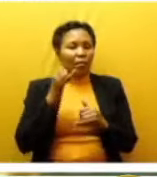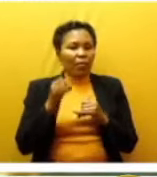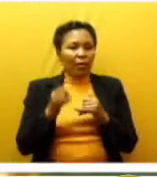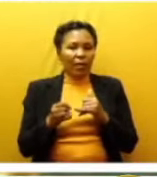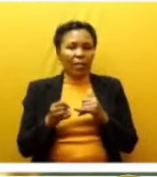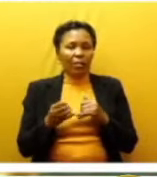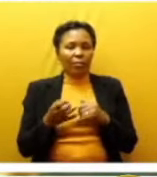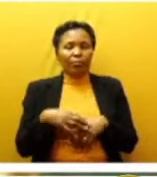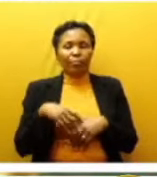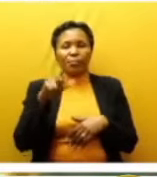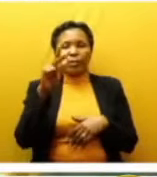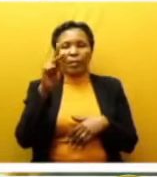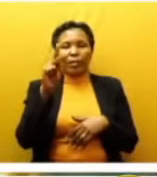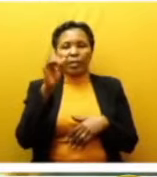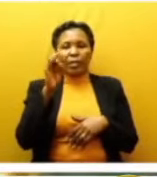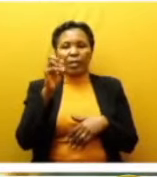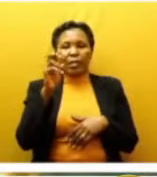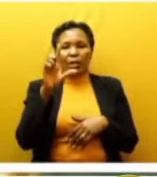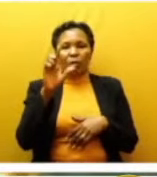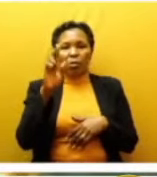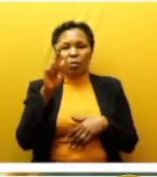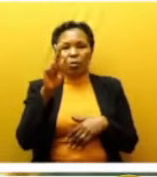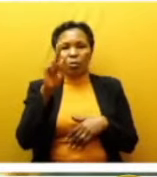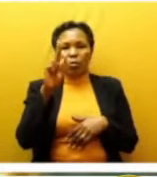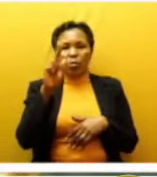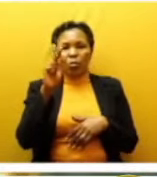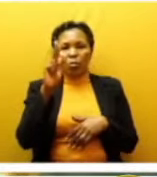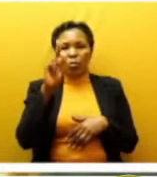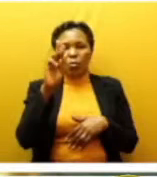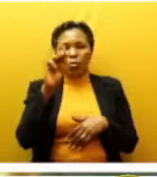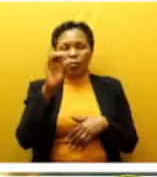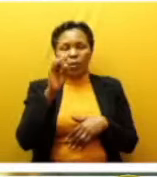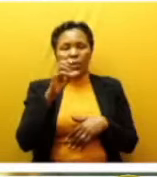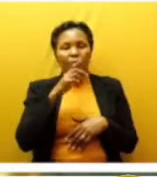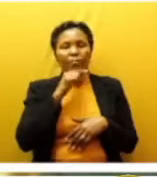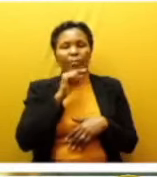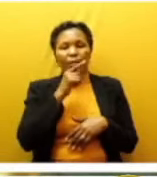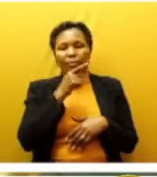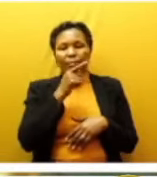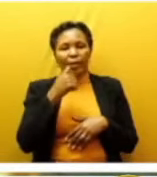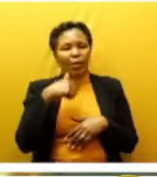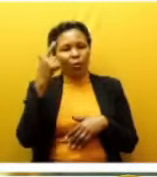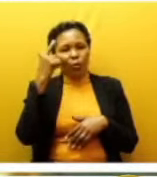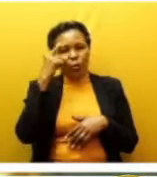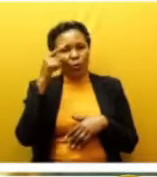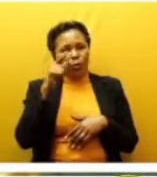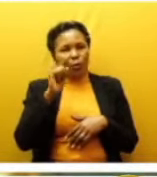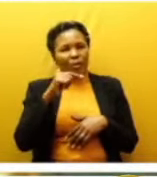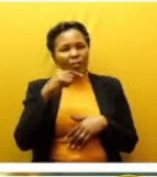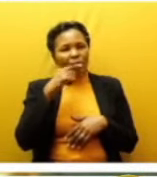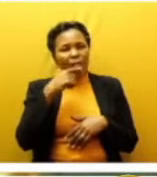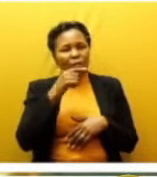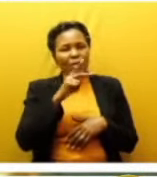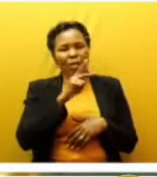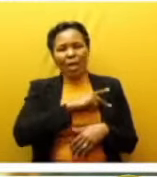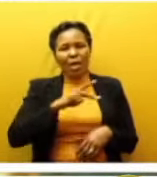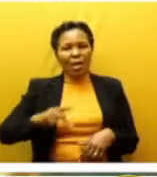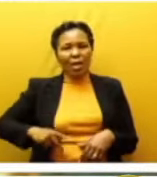Mr. Kilukumi, you know, you cited King Solomon,